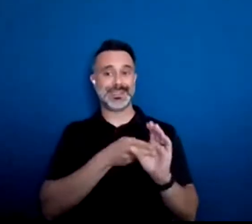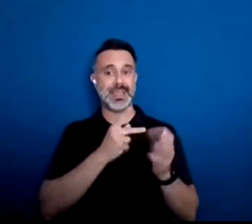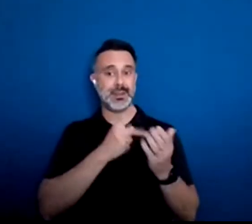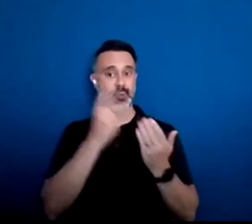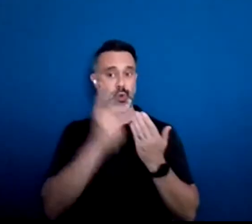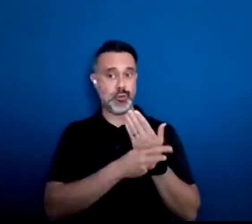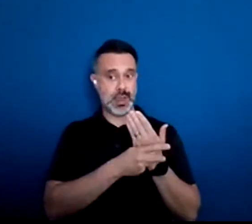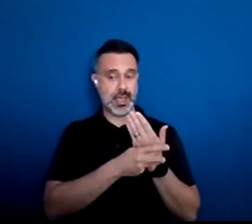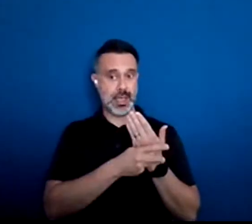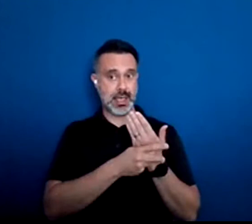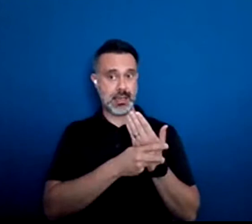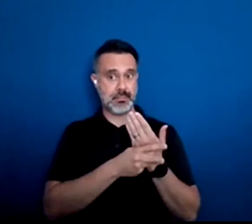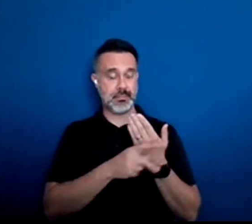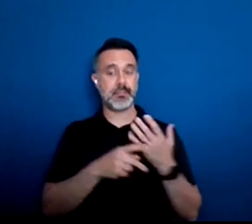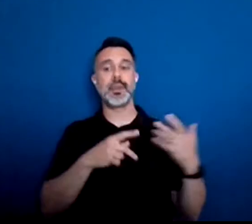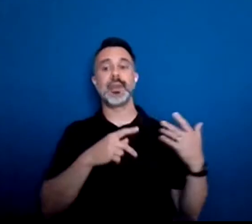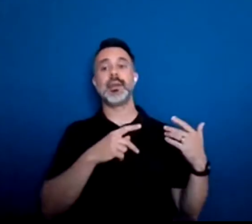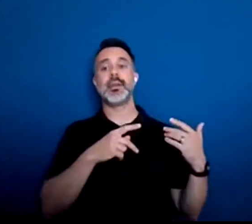be able to decline vaccine.